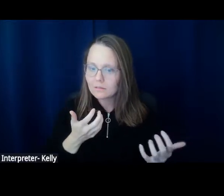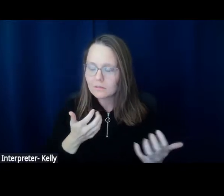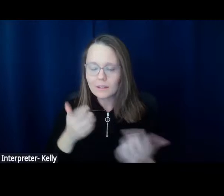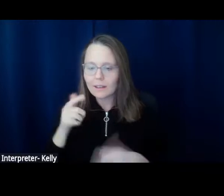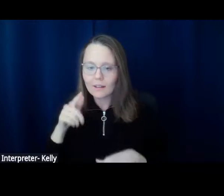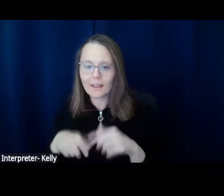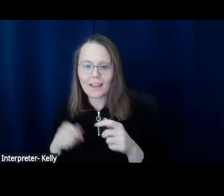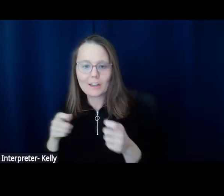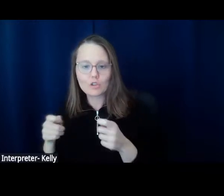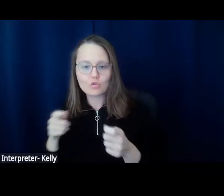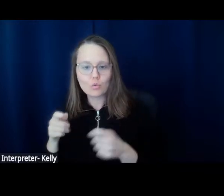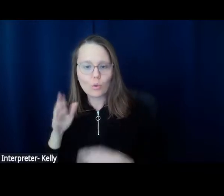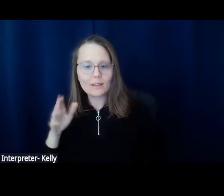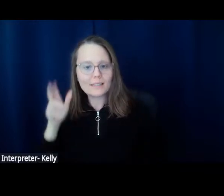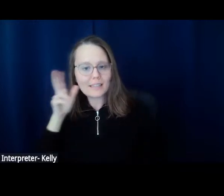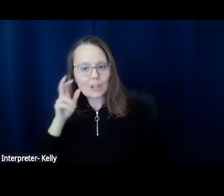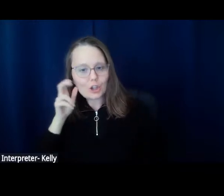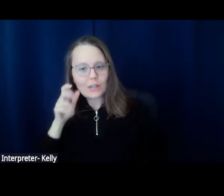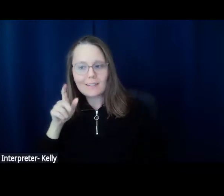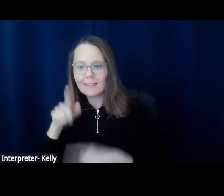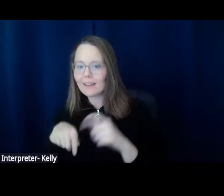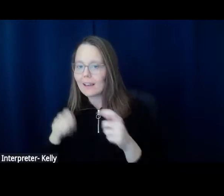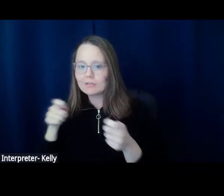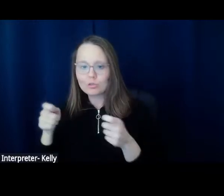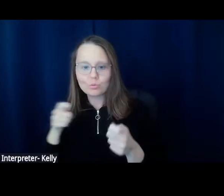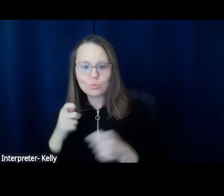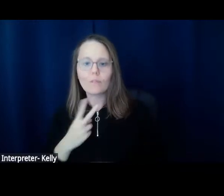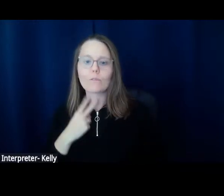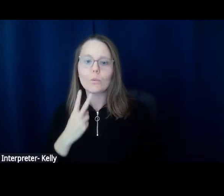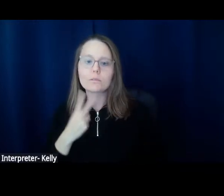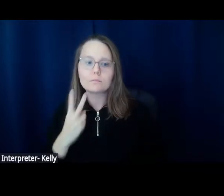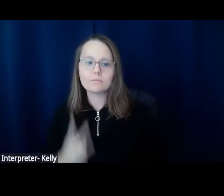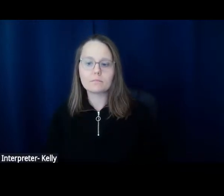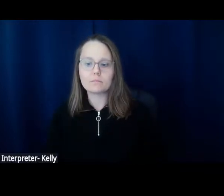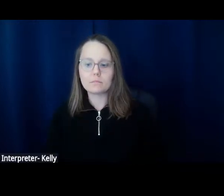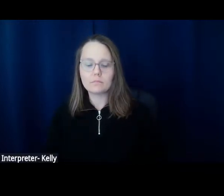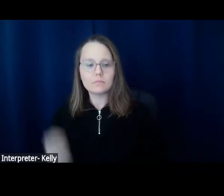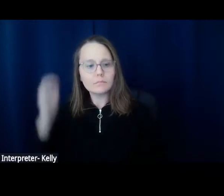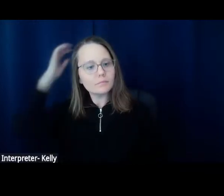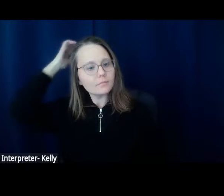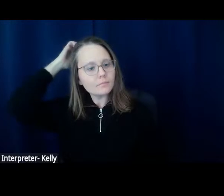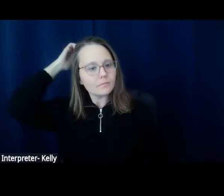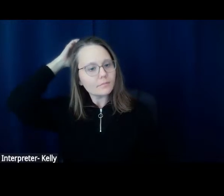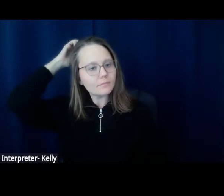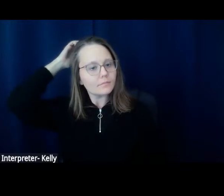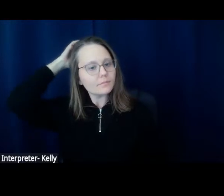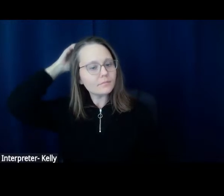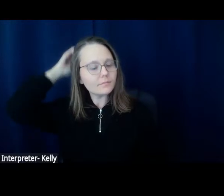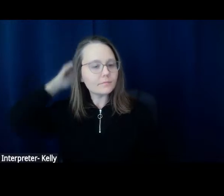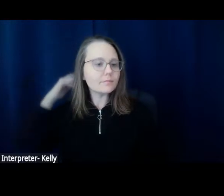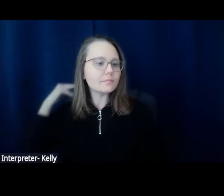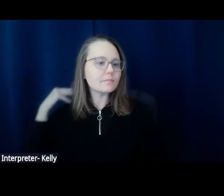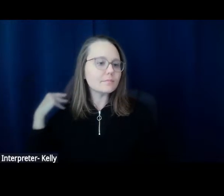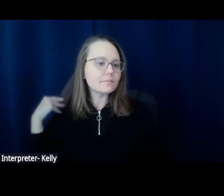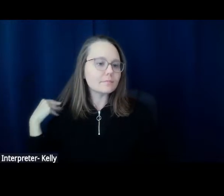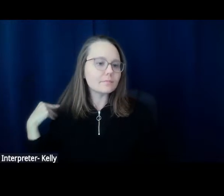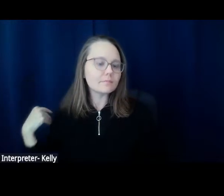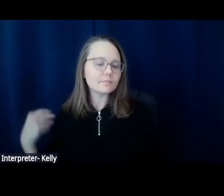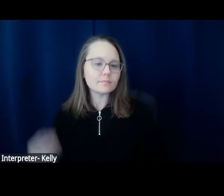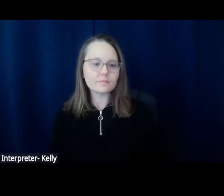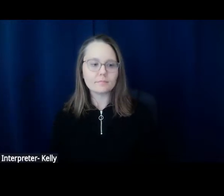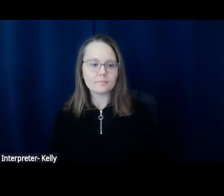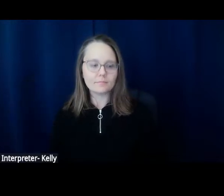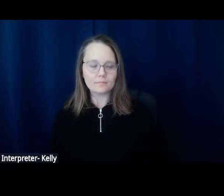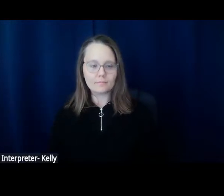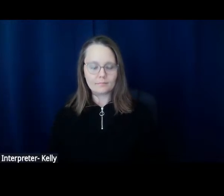his hearing and his voice at the same time. Another thing, but that is for, mostly for